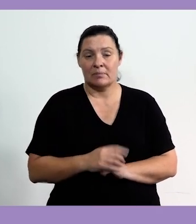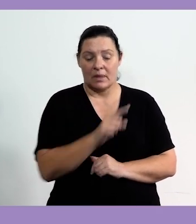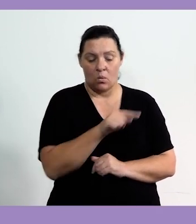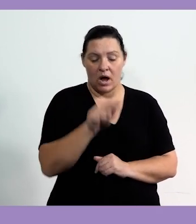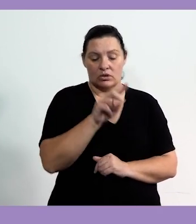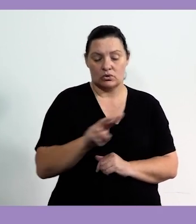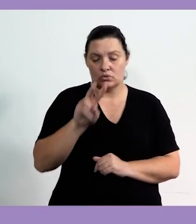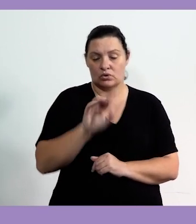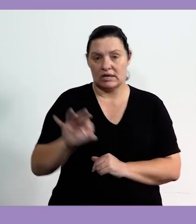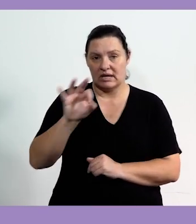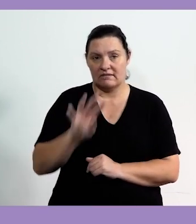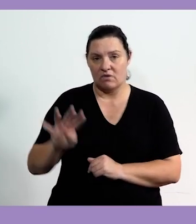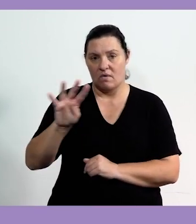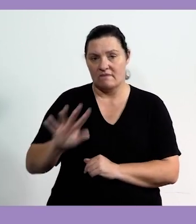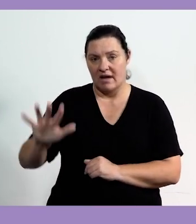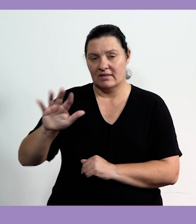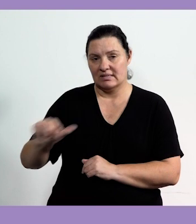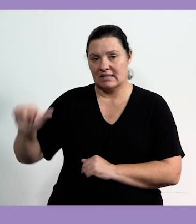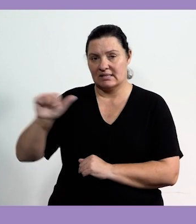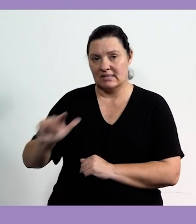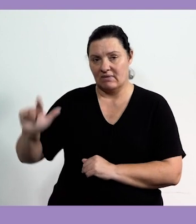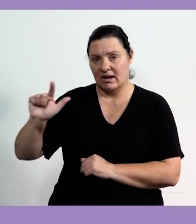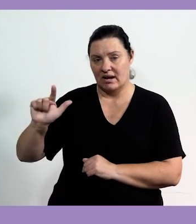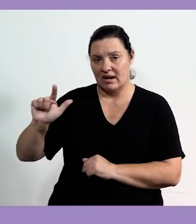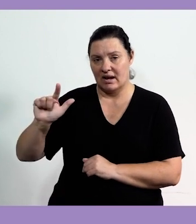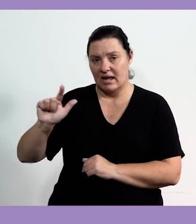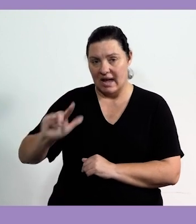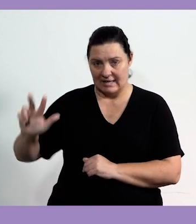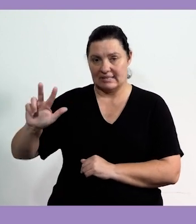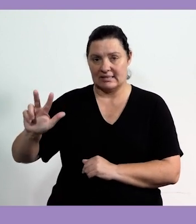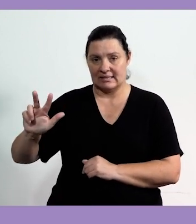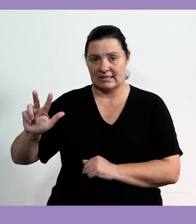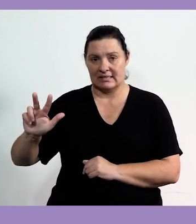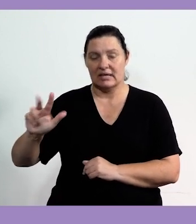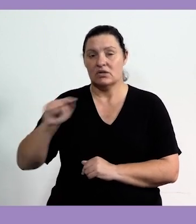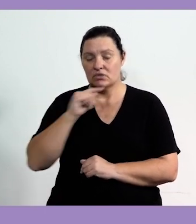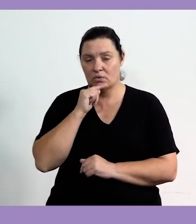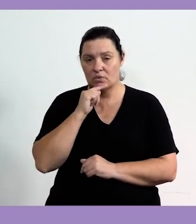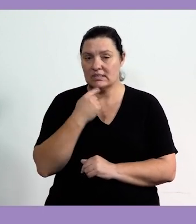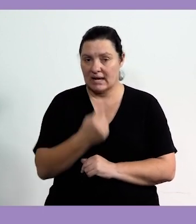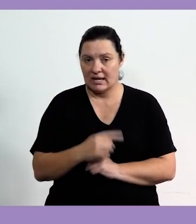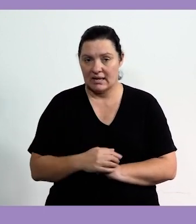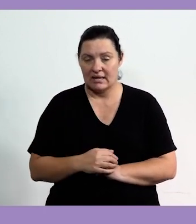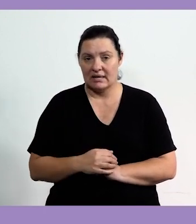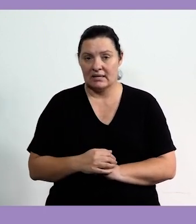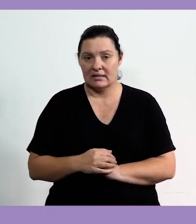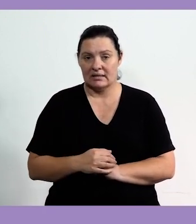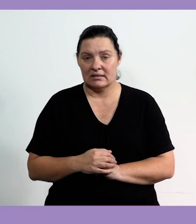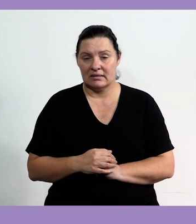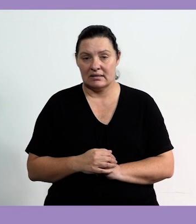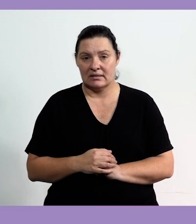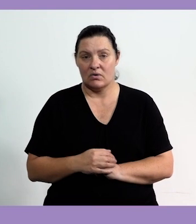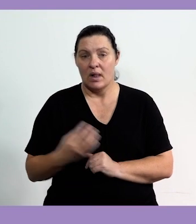That is going to be 1, 2, 3, 4, 5, 6, 7, 8. So we are going to